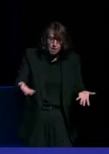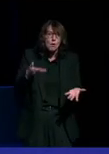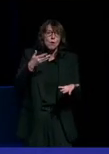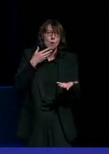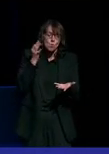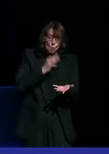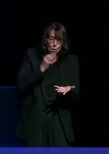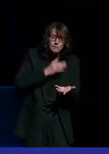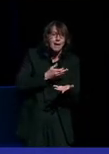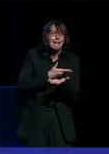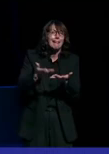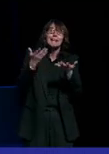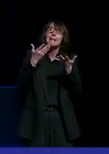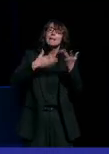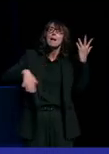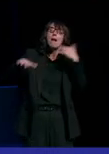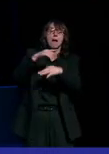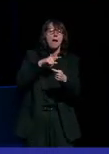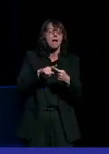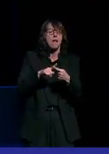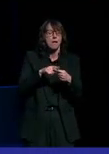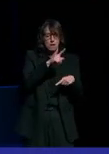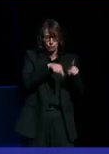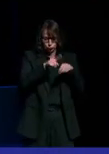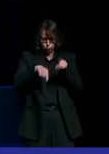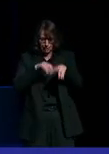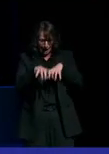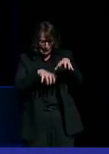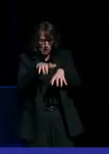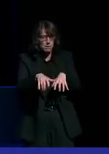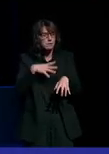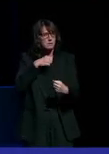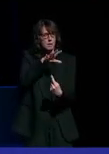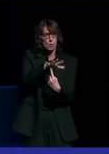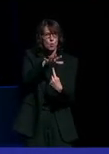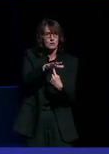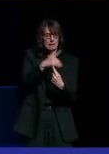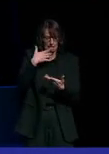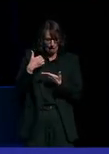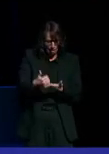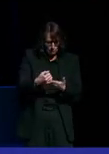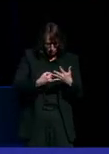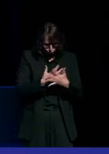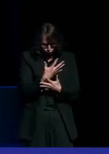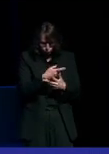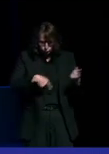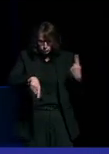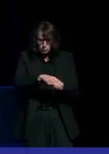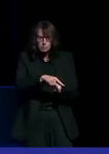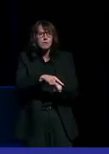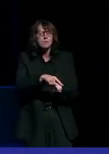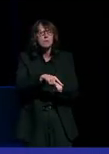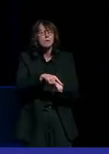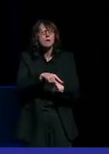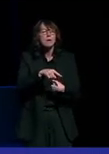air. And biodiversity is crucial to enabling nature to be productive and resilient. More than a half